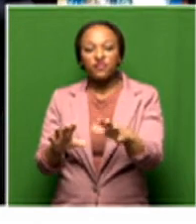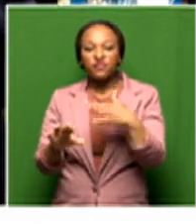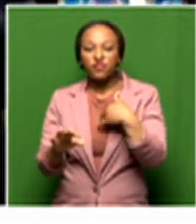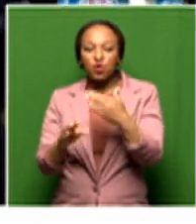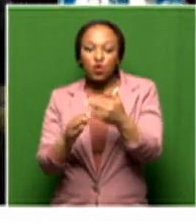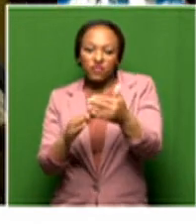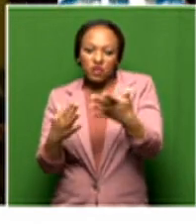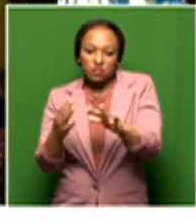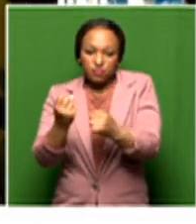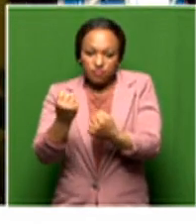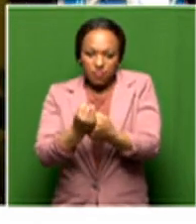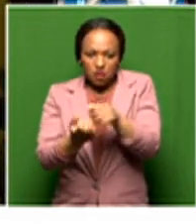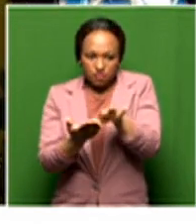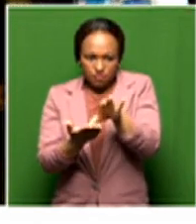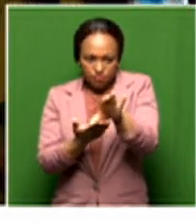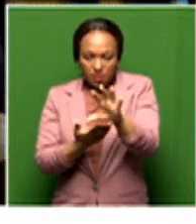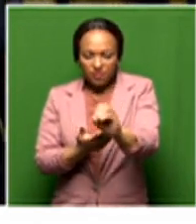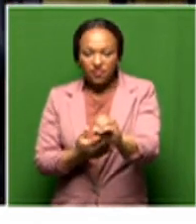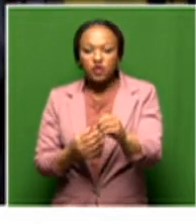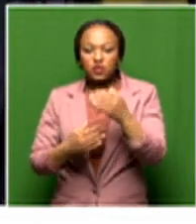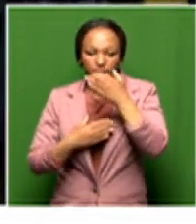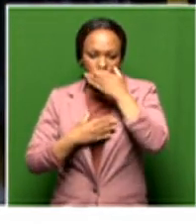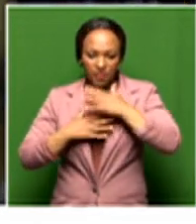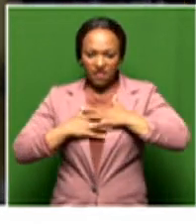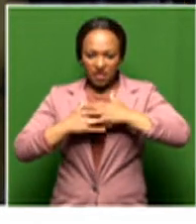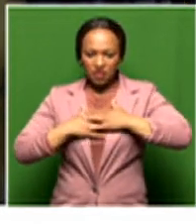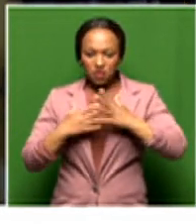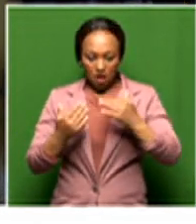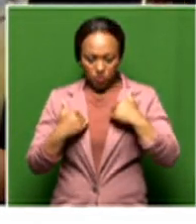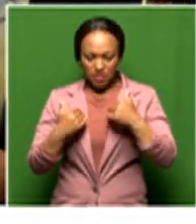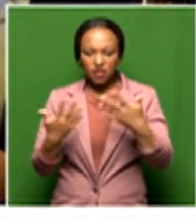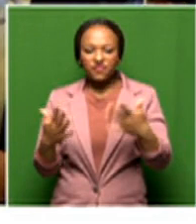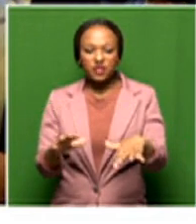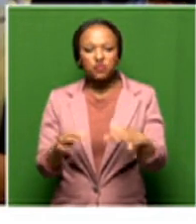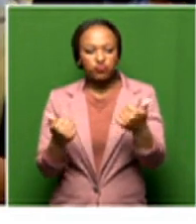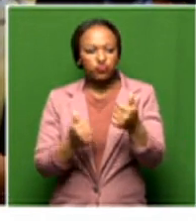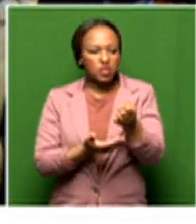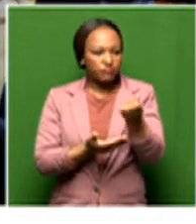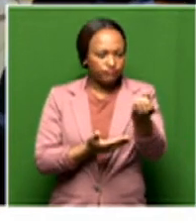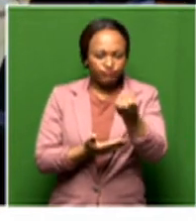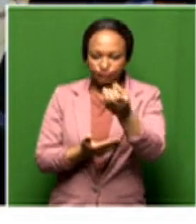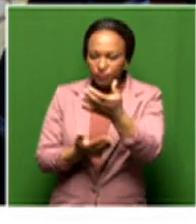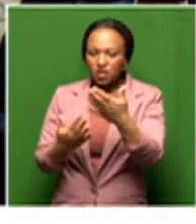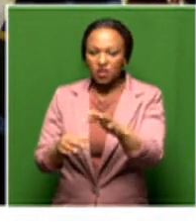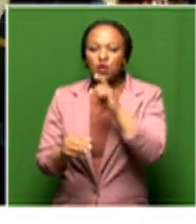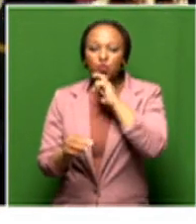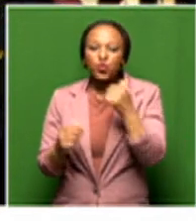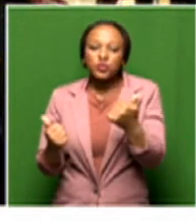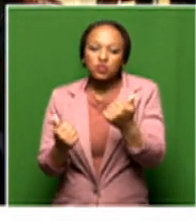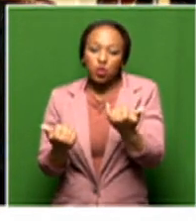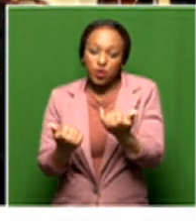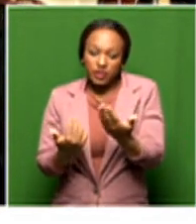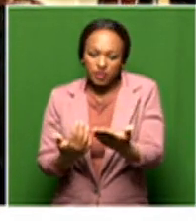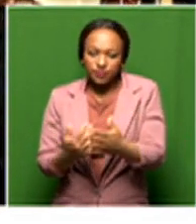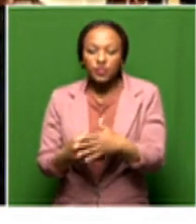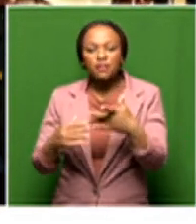SABC. And those ventilators have actually started being distributed and being used. And so I detail all of